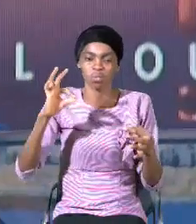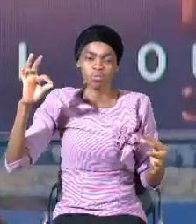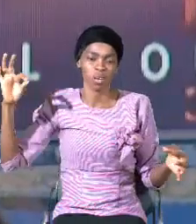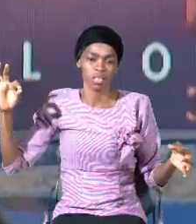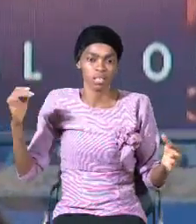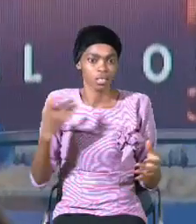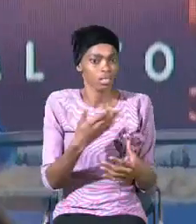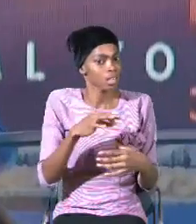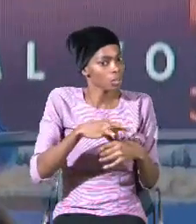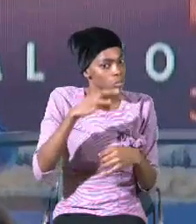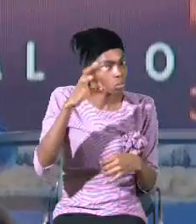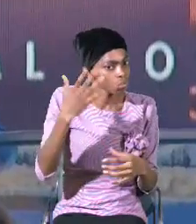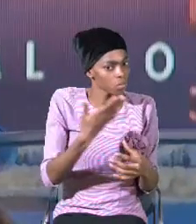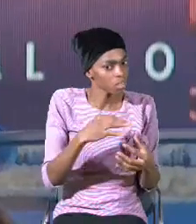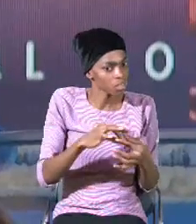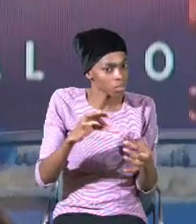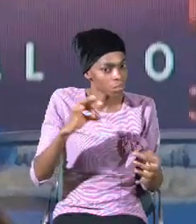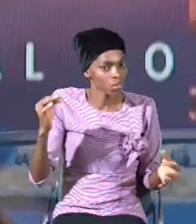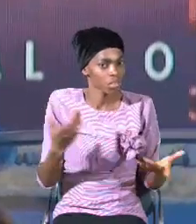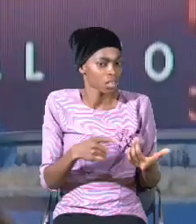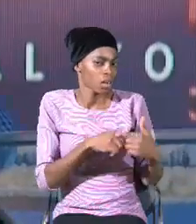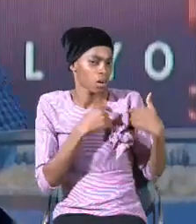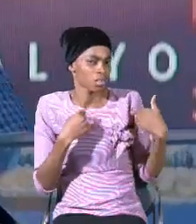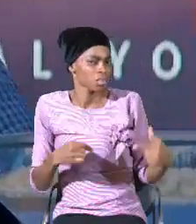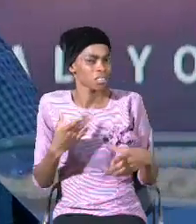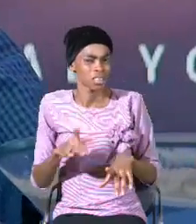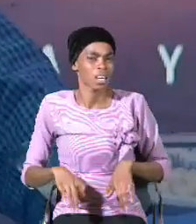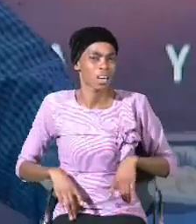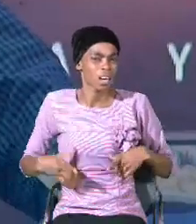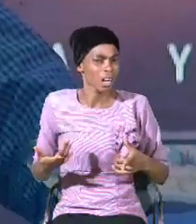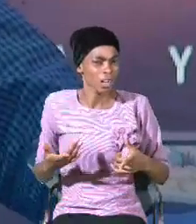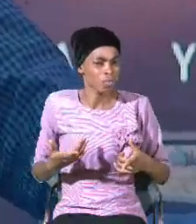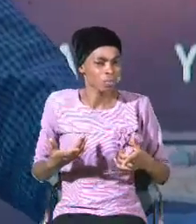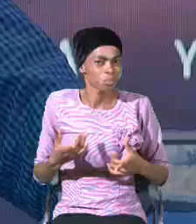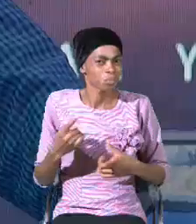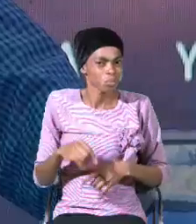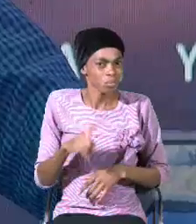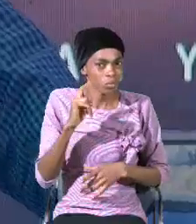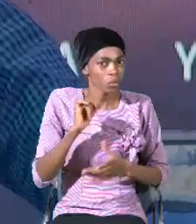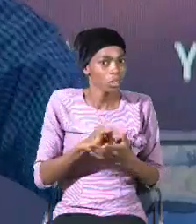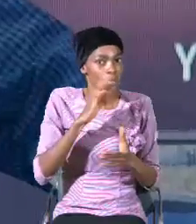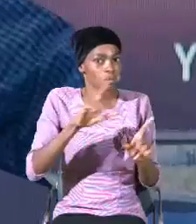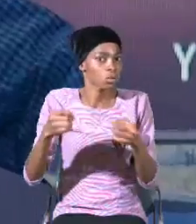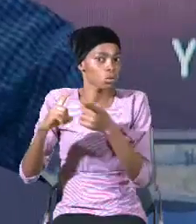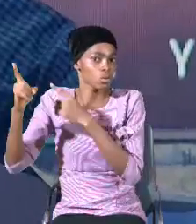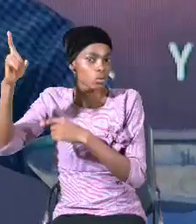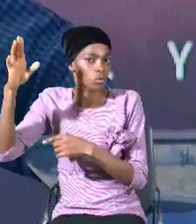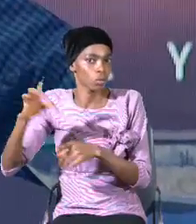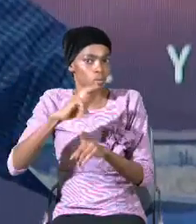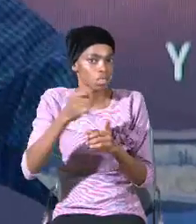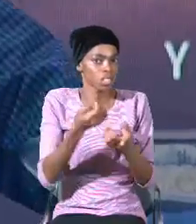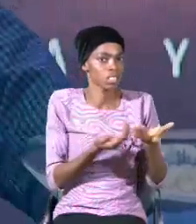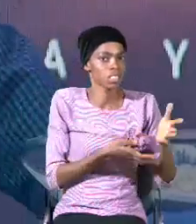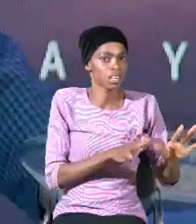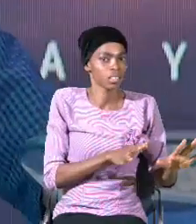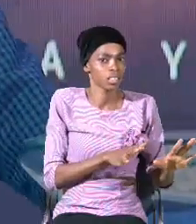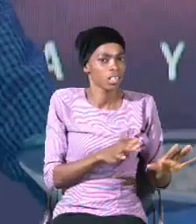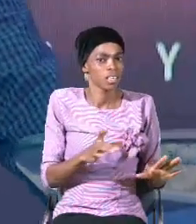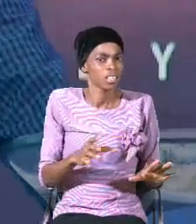their spirit, their heart, their life, the one that will go to God when they die, they have not